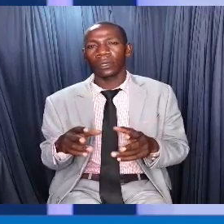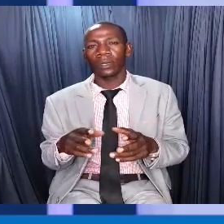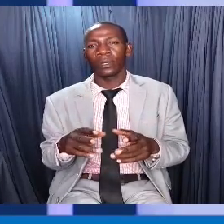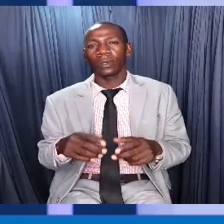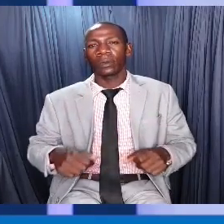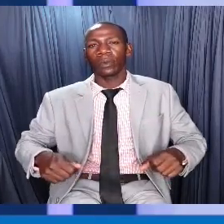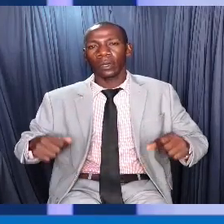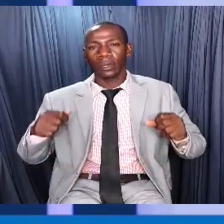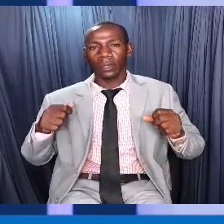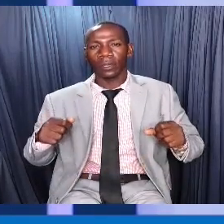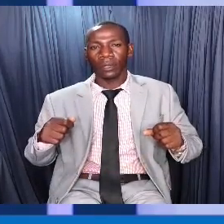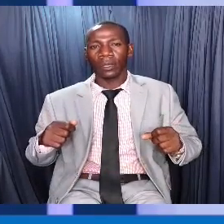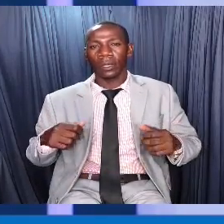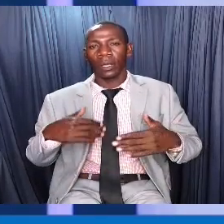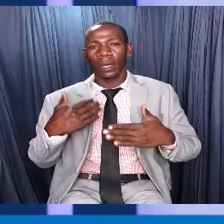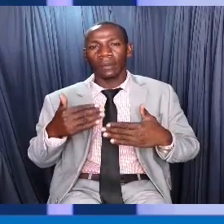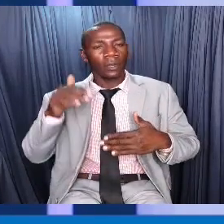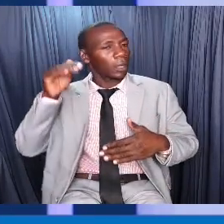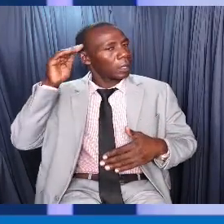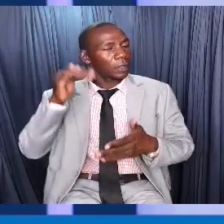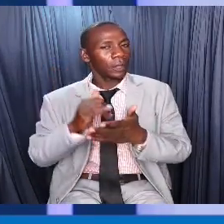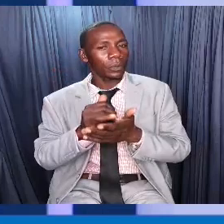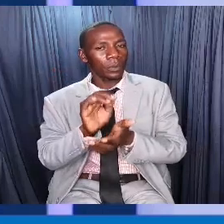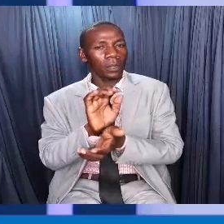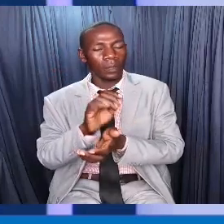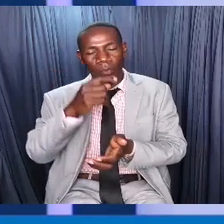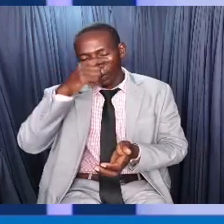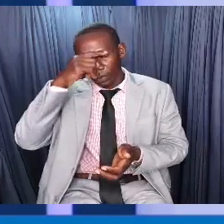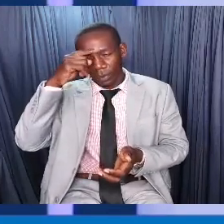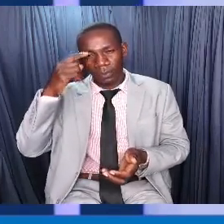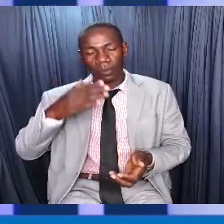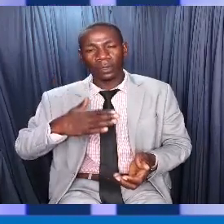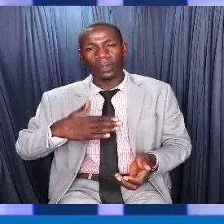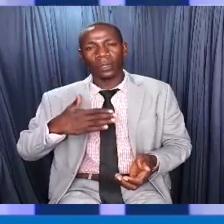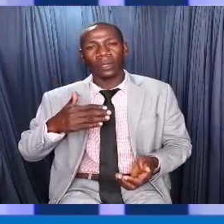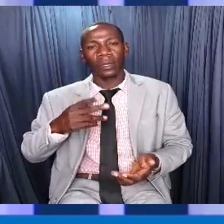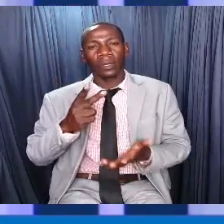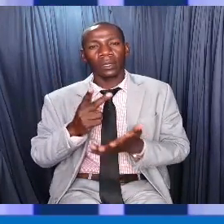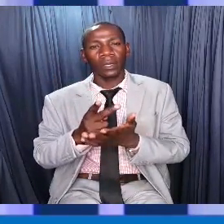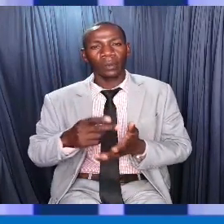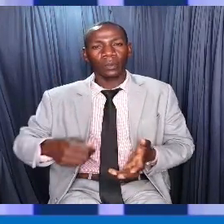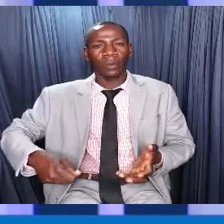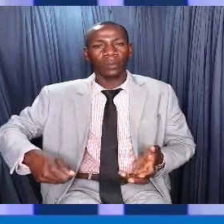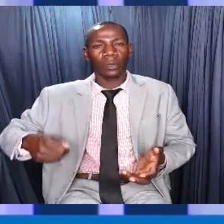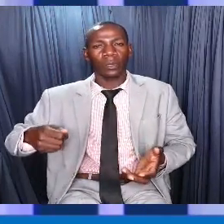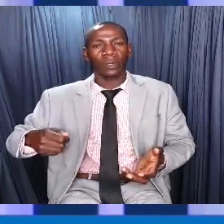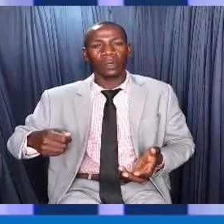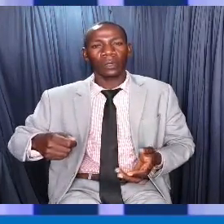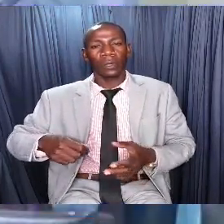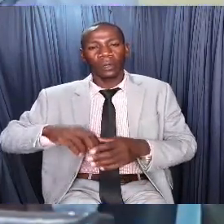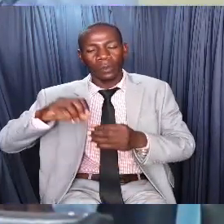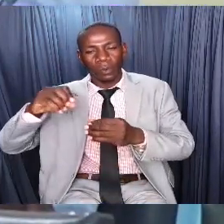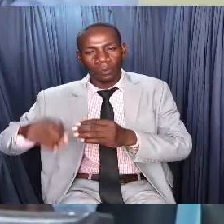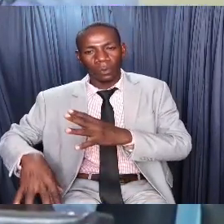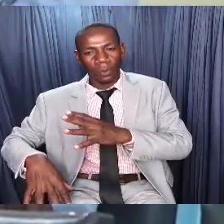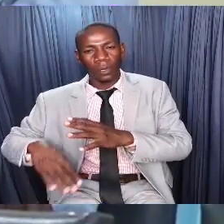liwali. That a judge. Alipozingira ili nishikwe. When he surrounded for me to be arrested. My own disciple. Walitia ndani ya kapu. Got me to the basket. Wakaniteremsha